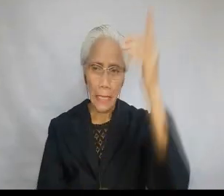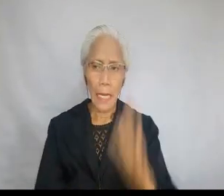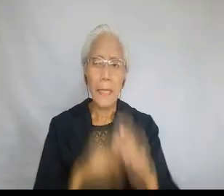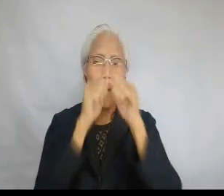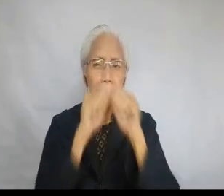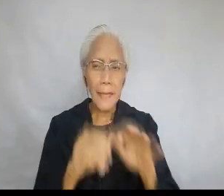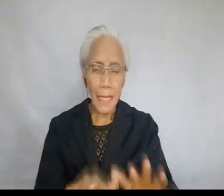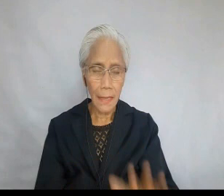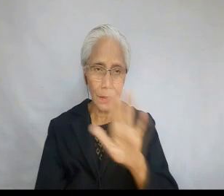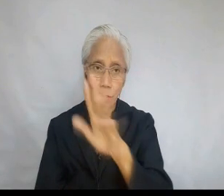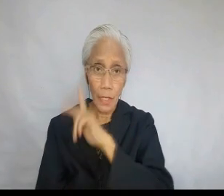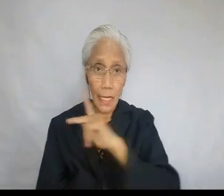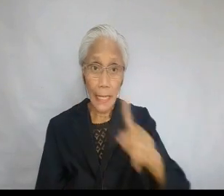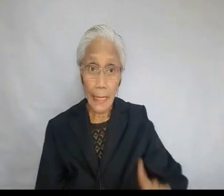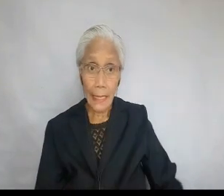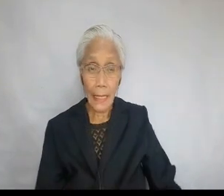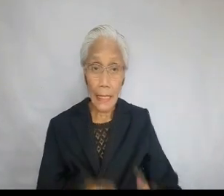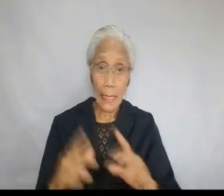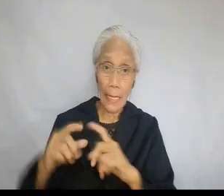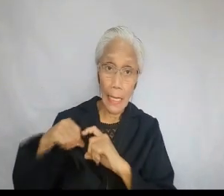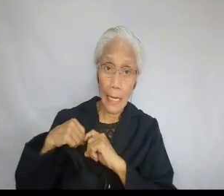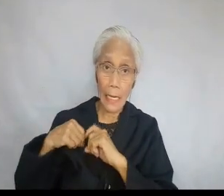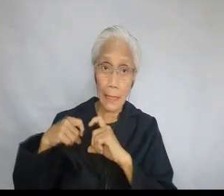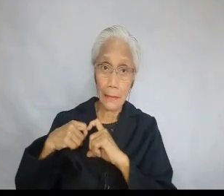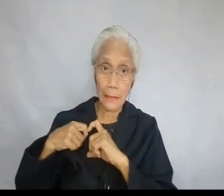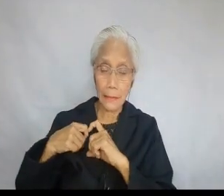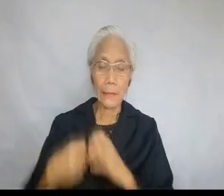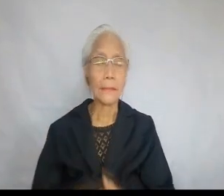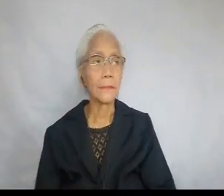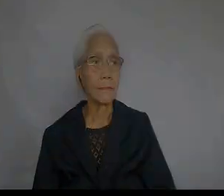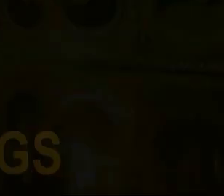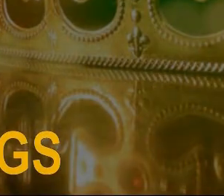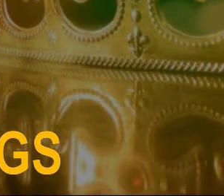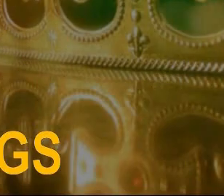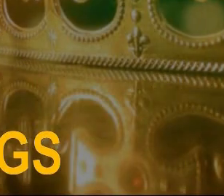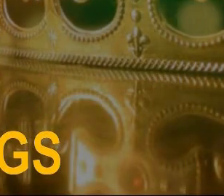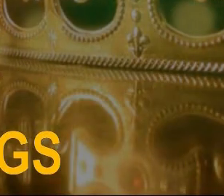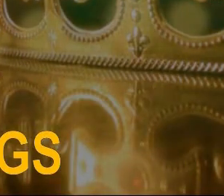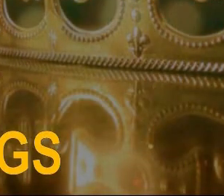May God bless your kingly hearts. Amen.